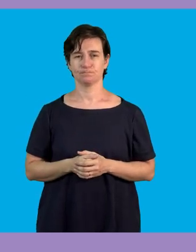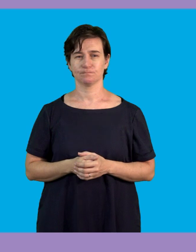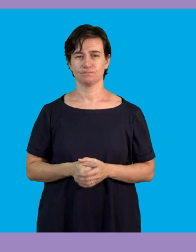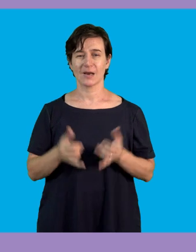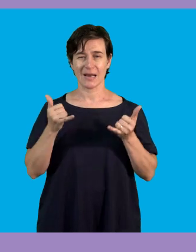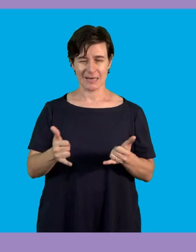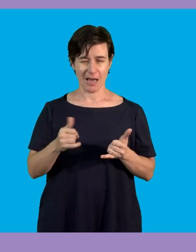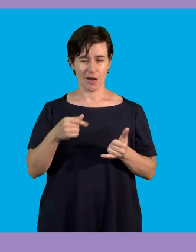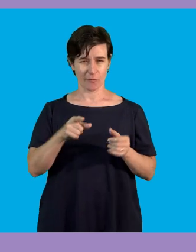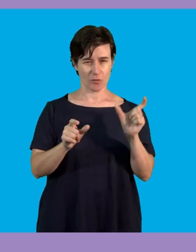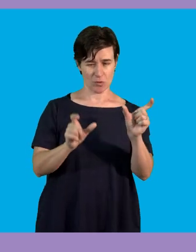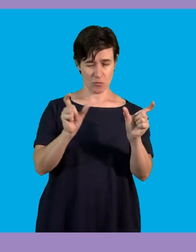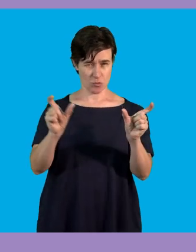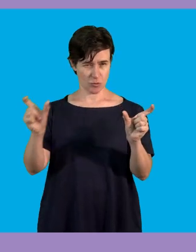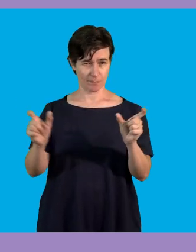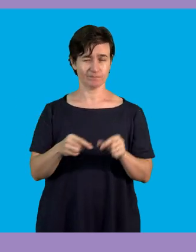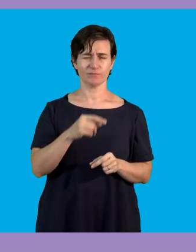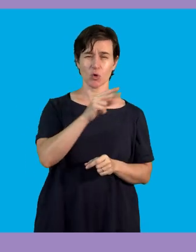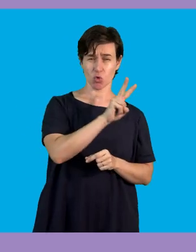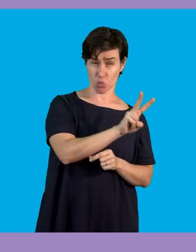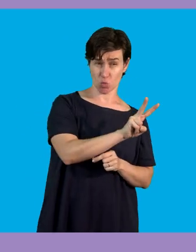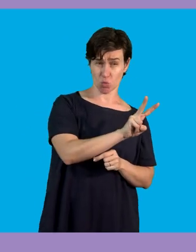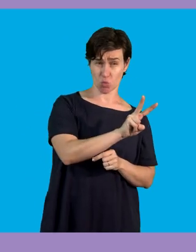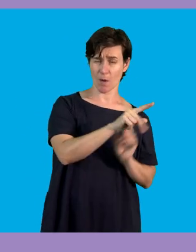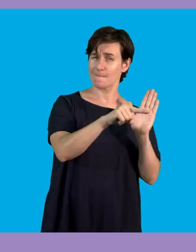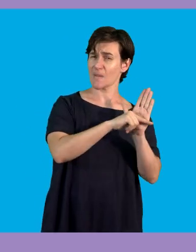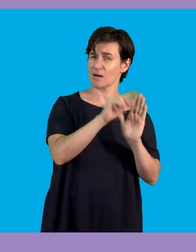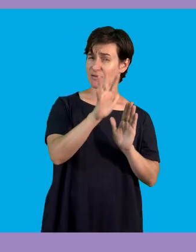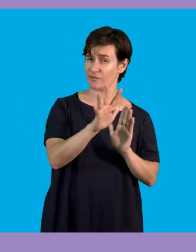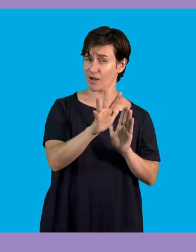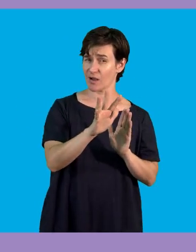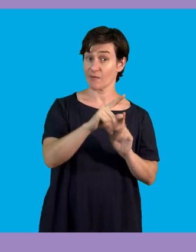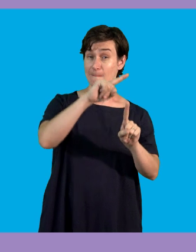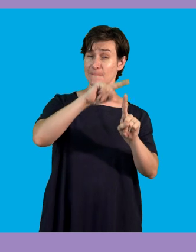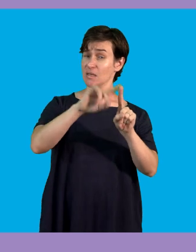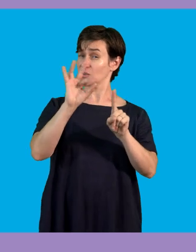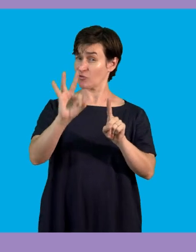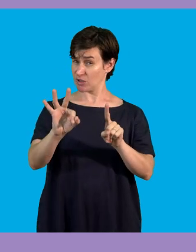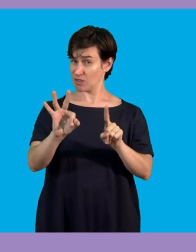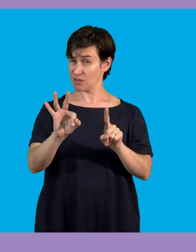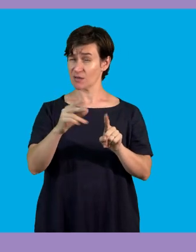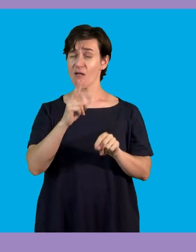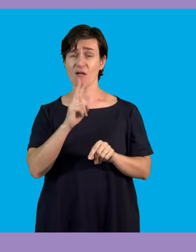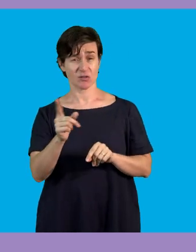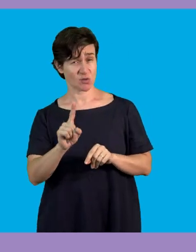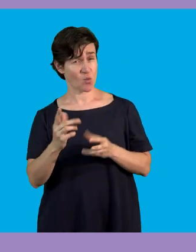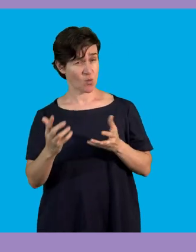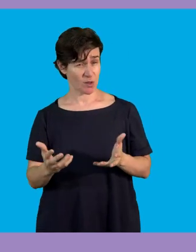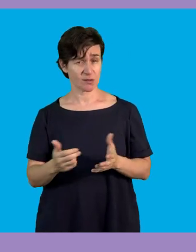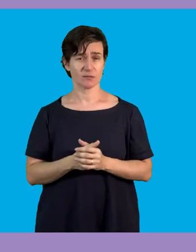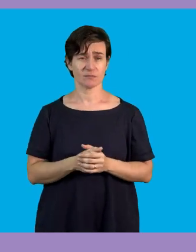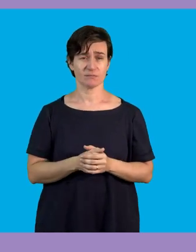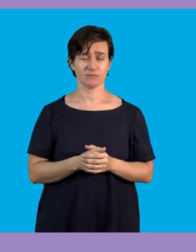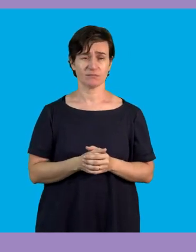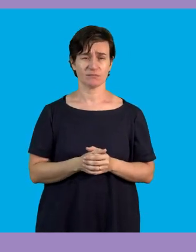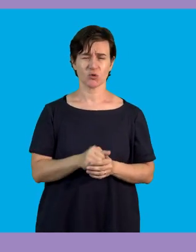let's deal with these ones that are common. AB, 2 minus 5 plus 3. That would give